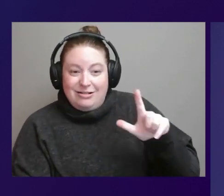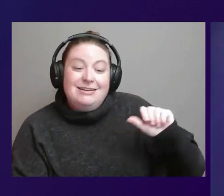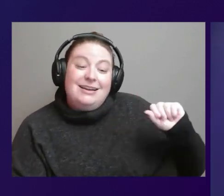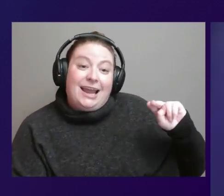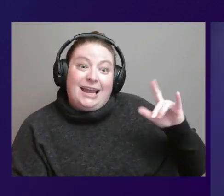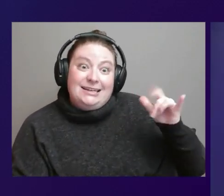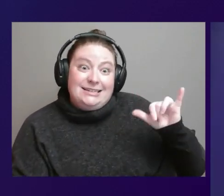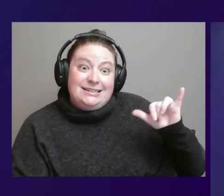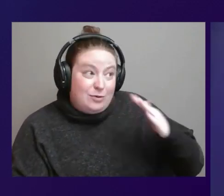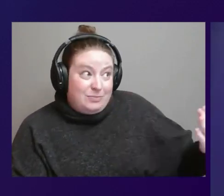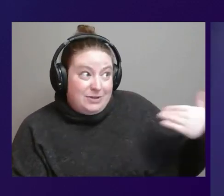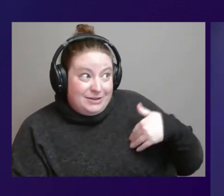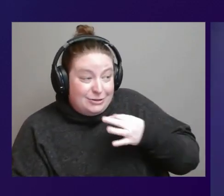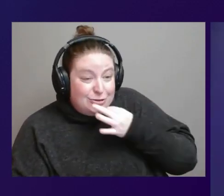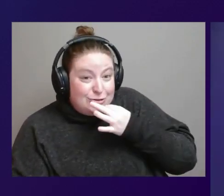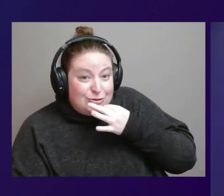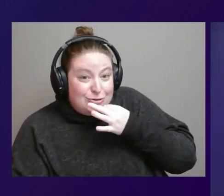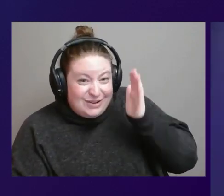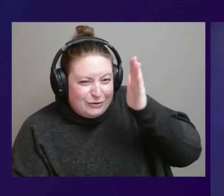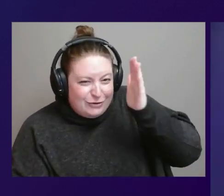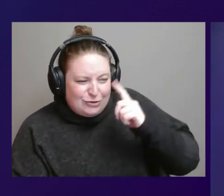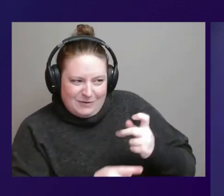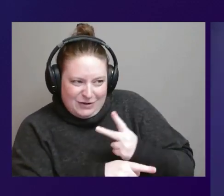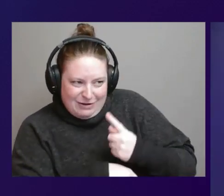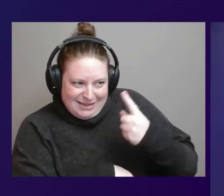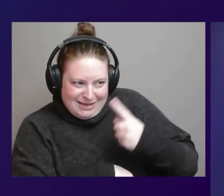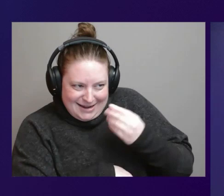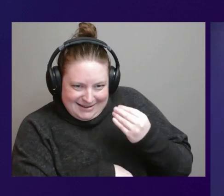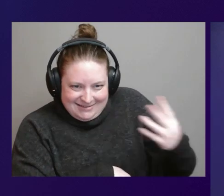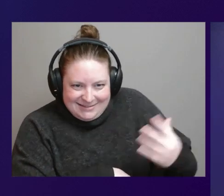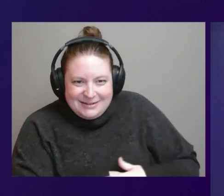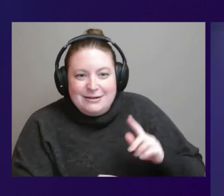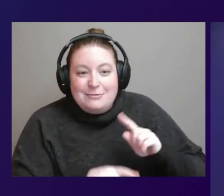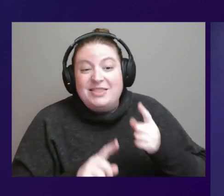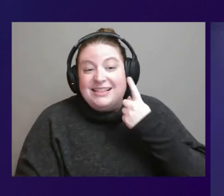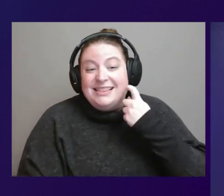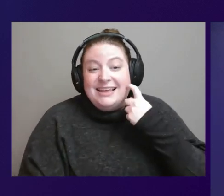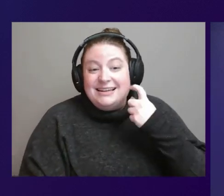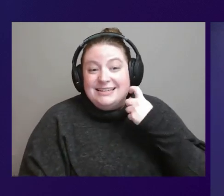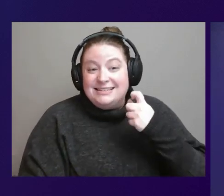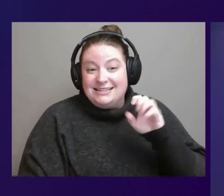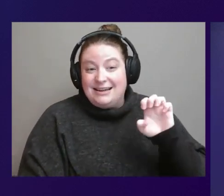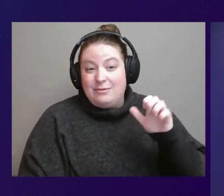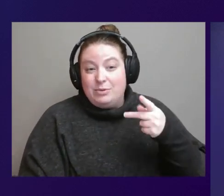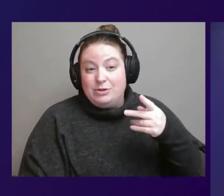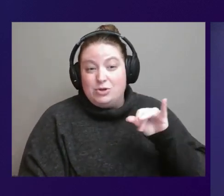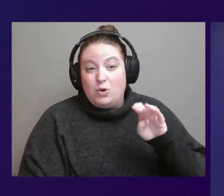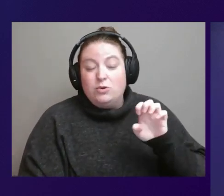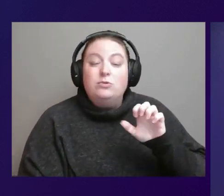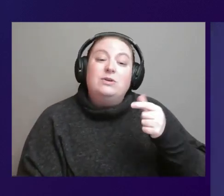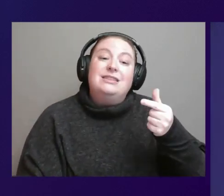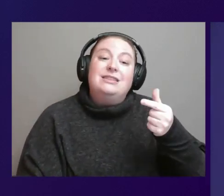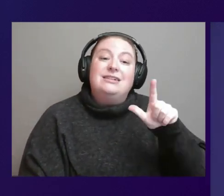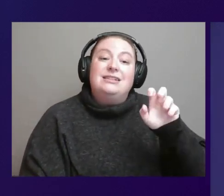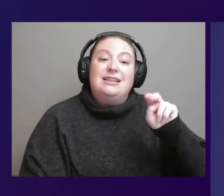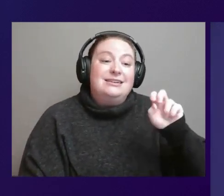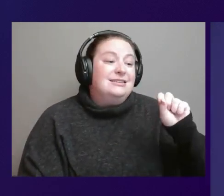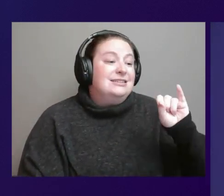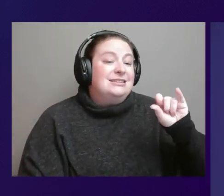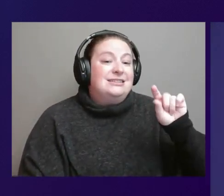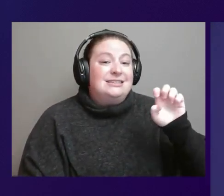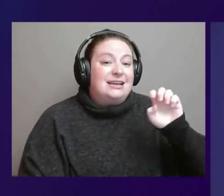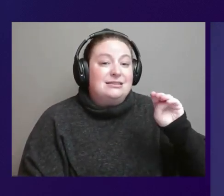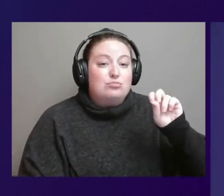No promises just yet. We'll figure out the date and get back to you guys. But the latest episode you can go see was with Glenn Sizemore, who is the lead product manager